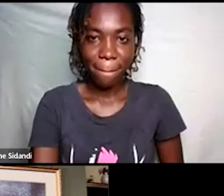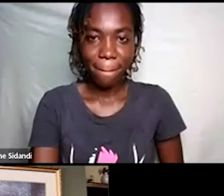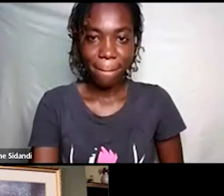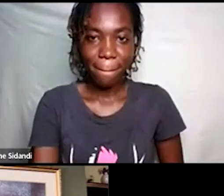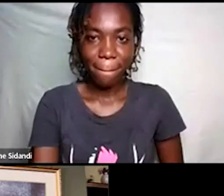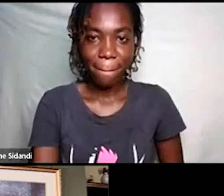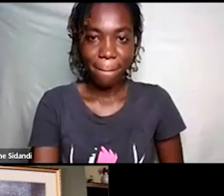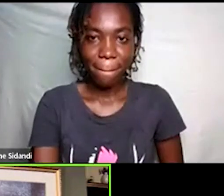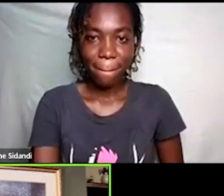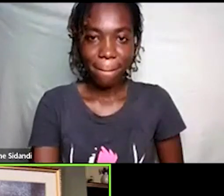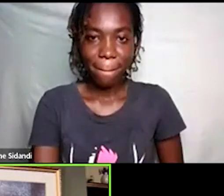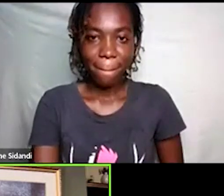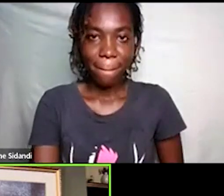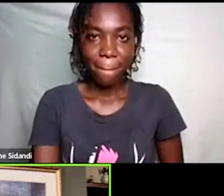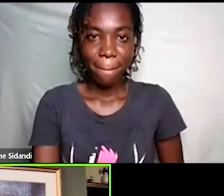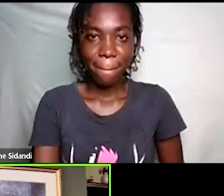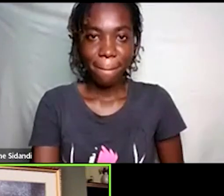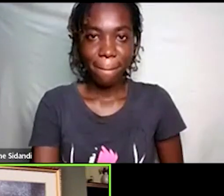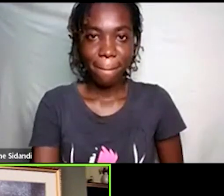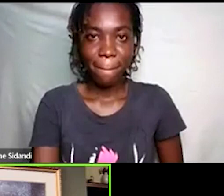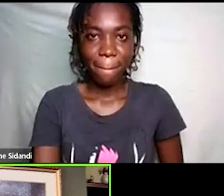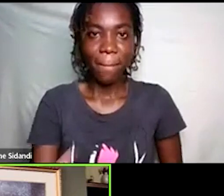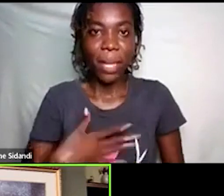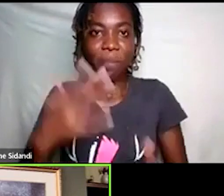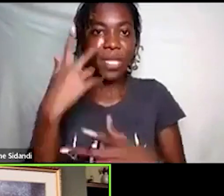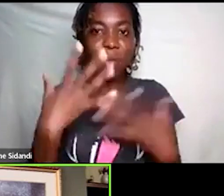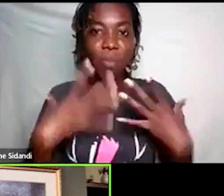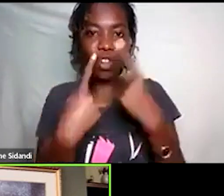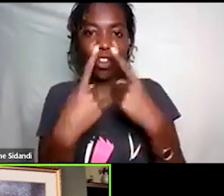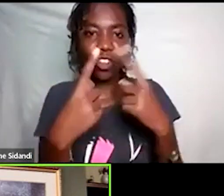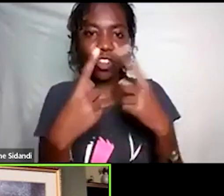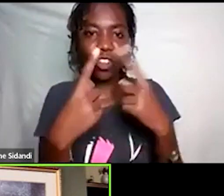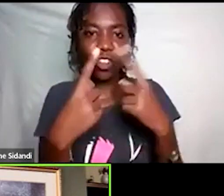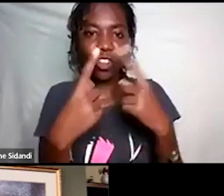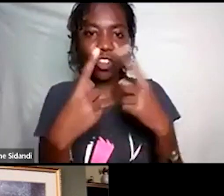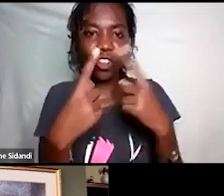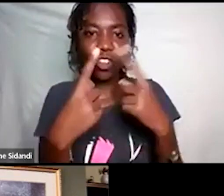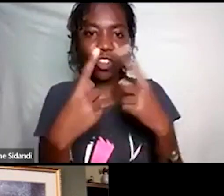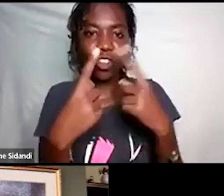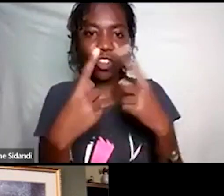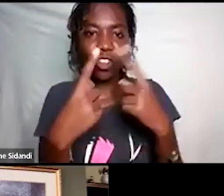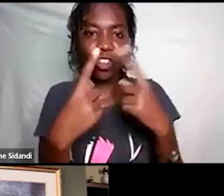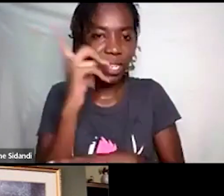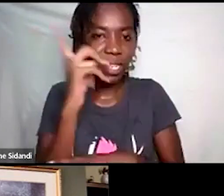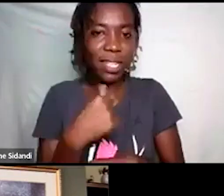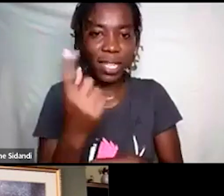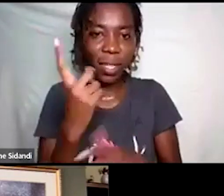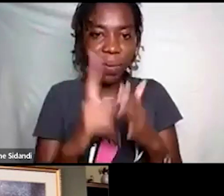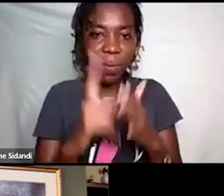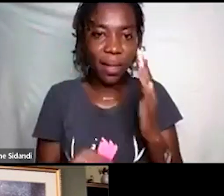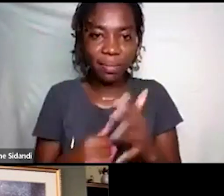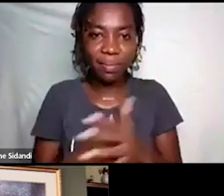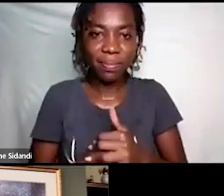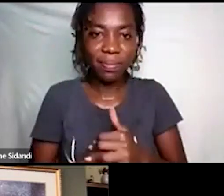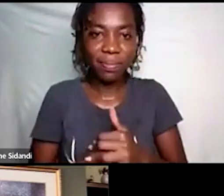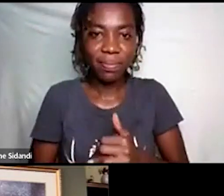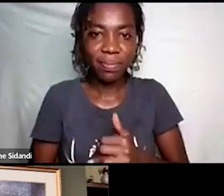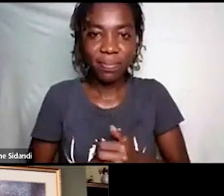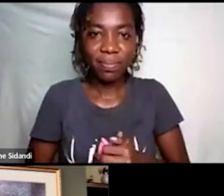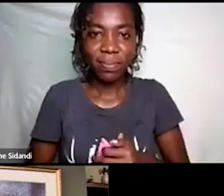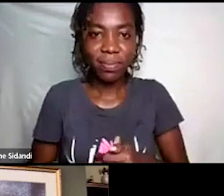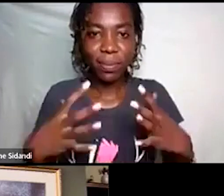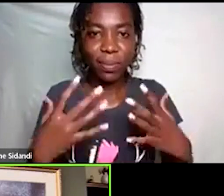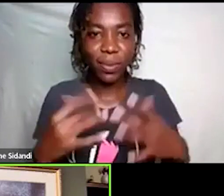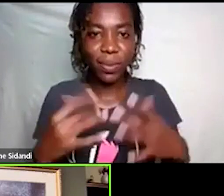Some people are I can see people really talking. Let's hear what they have to say. Yeah, these guys have had a fun